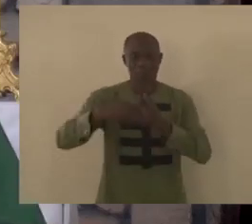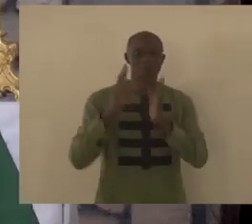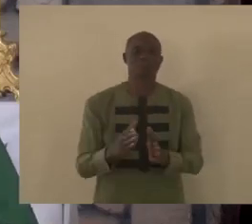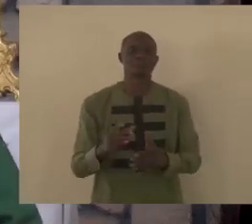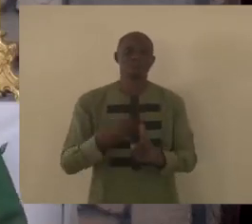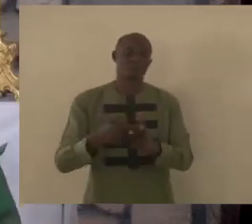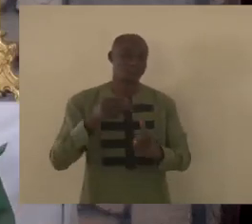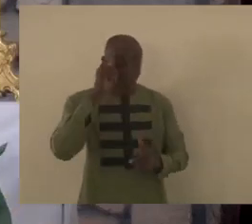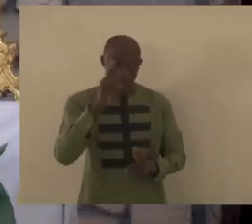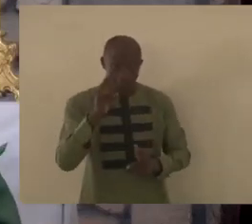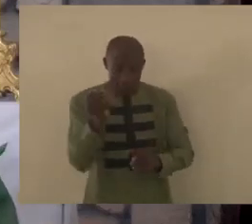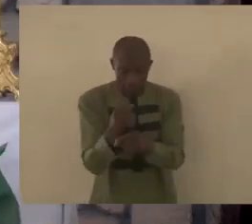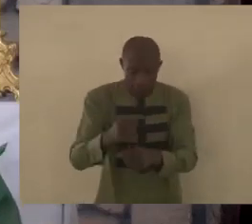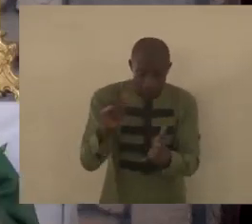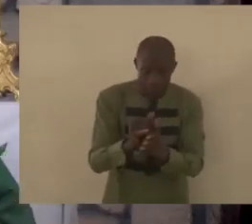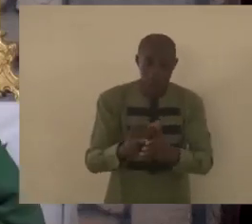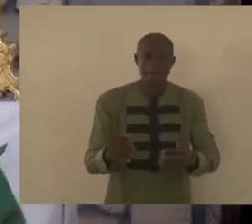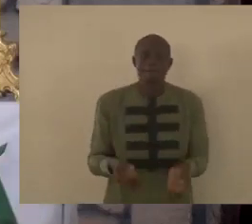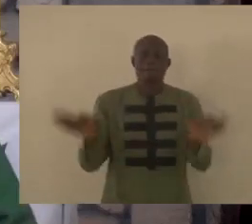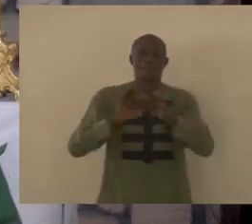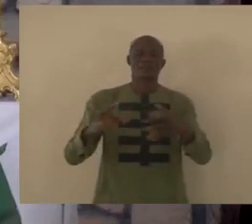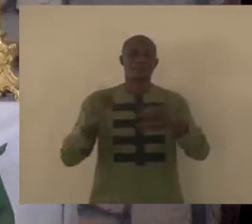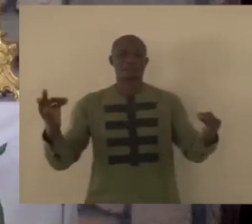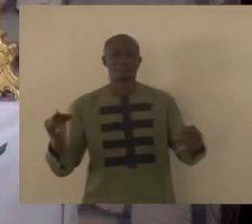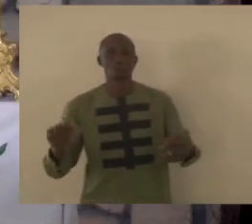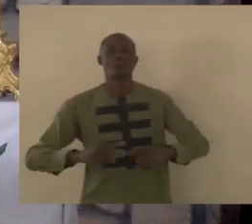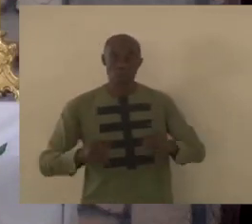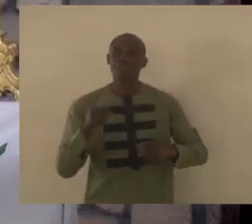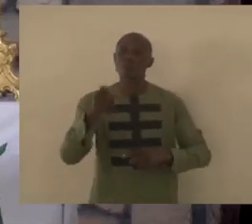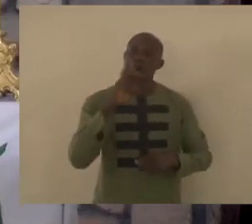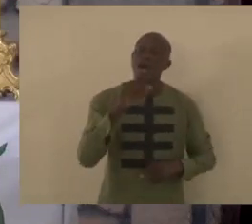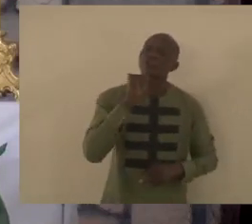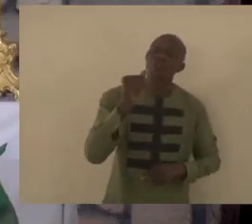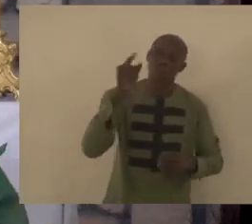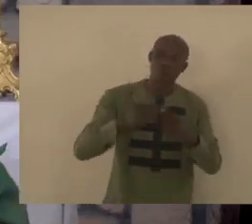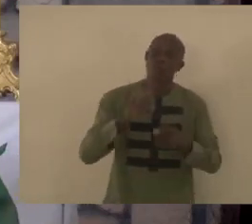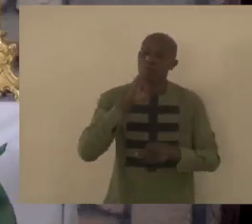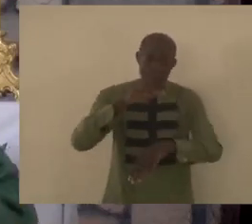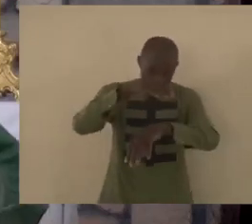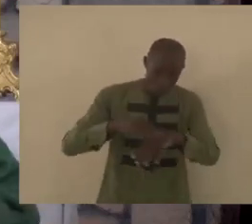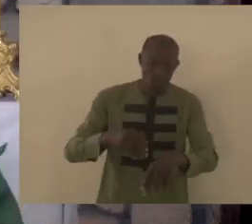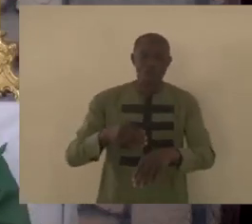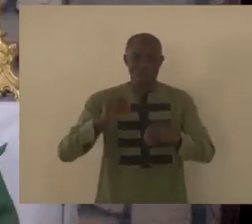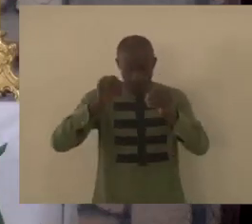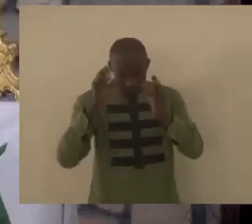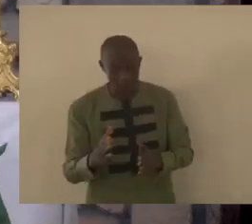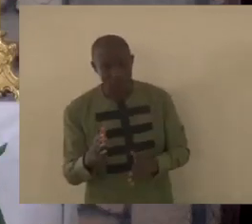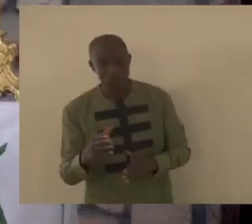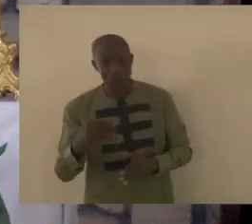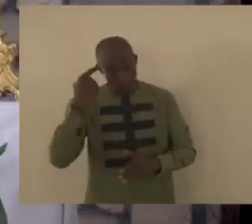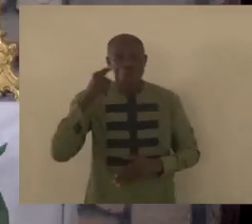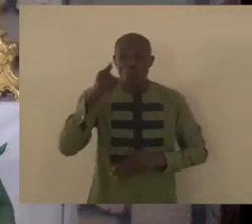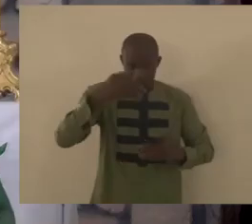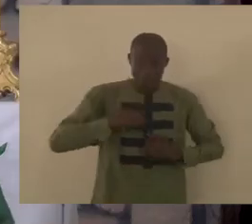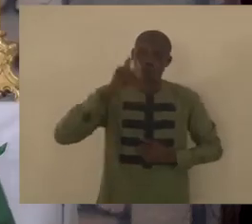in leaders. And then he makes that very important statement. He says, but you are not to be called rabbi, for